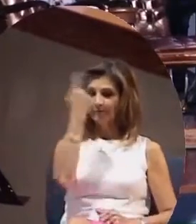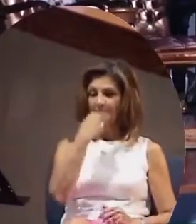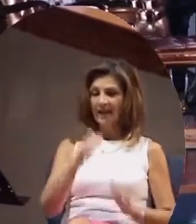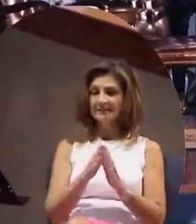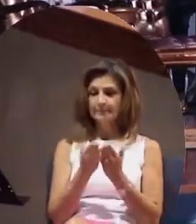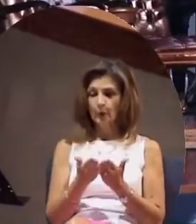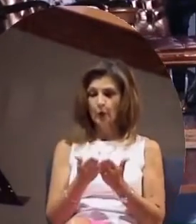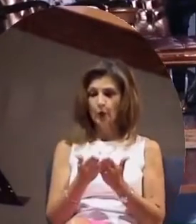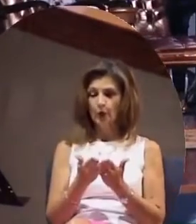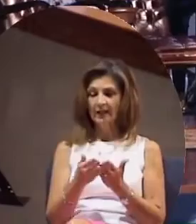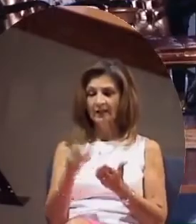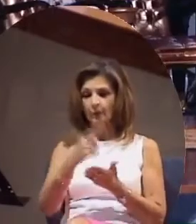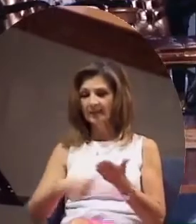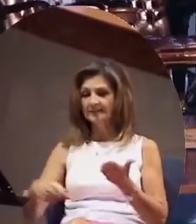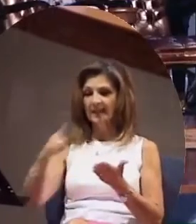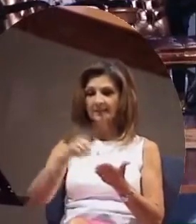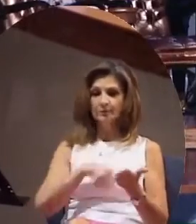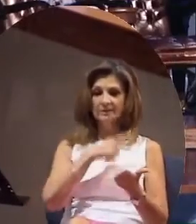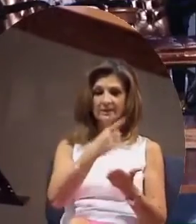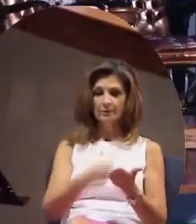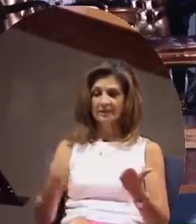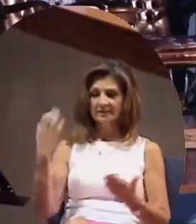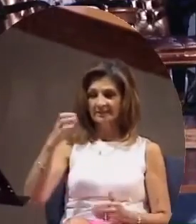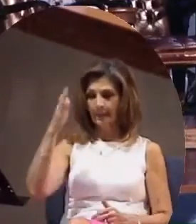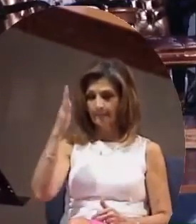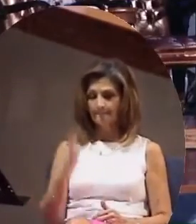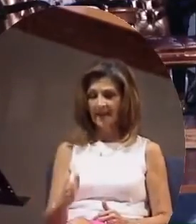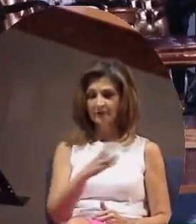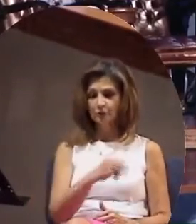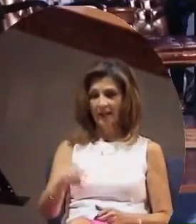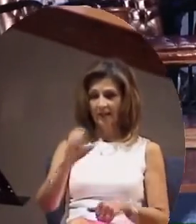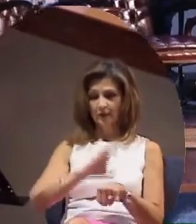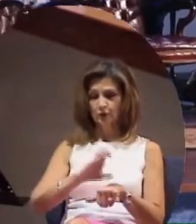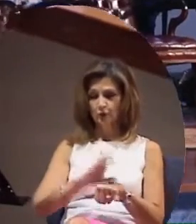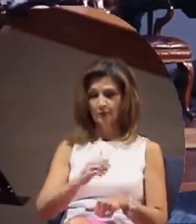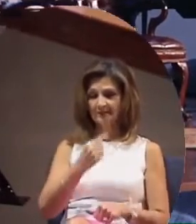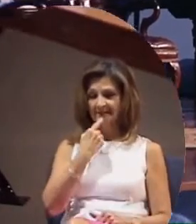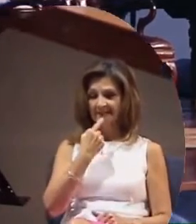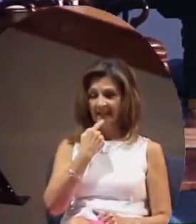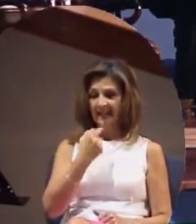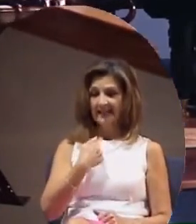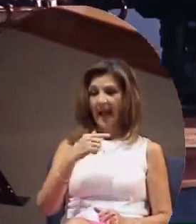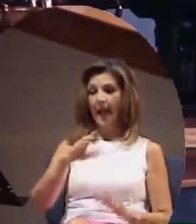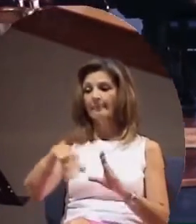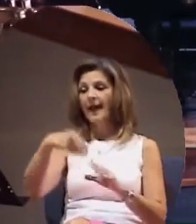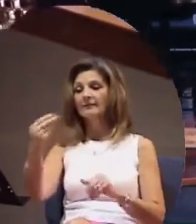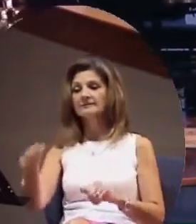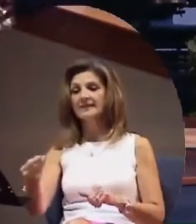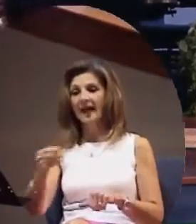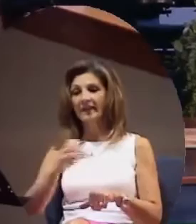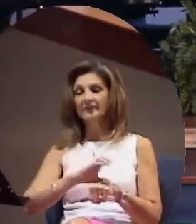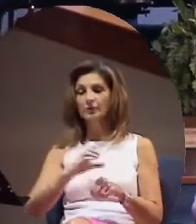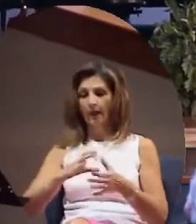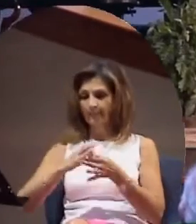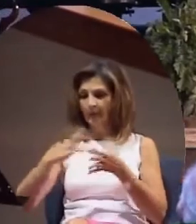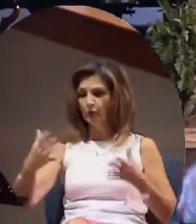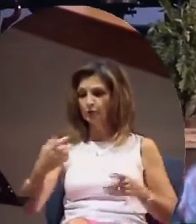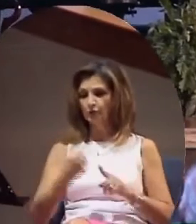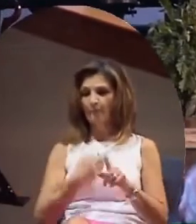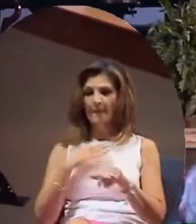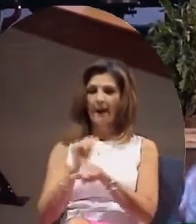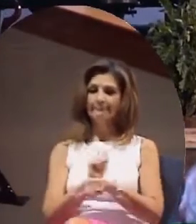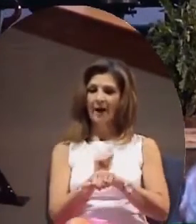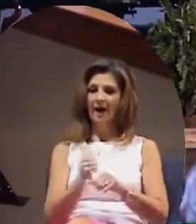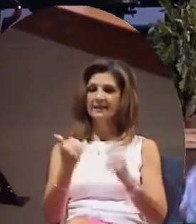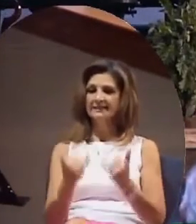Facebook and they'll run down the pastor, run down the church, and they'll be saying, I'm over here and I'm outside of, I'm loose from my bondage